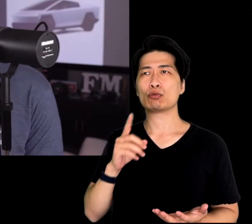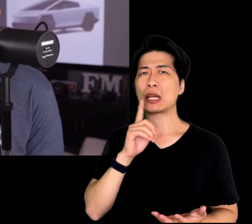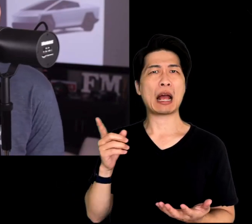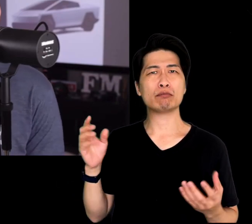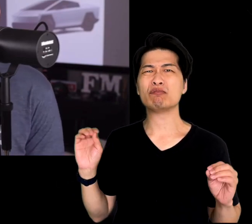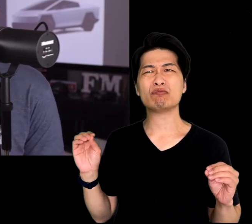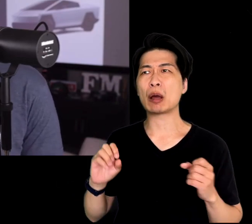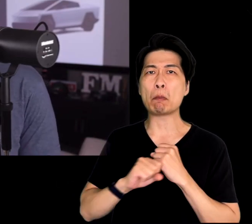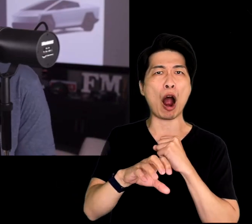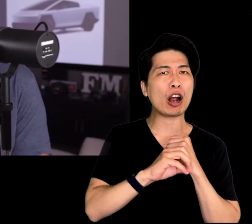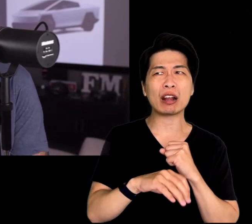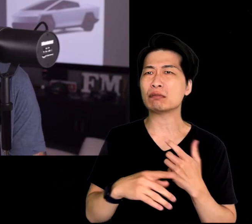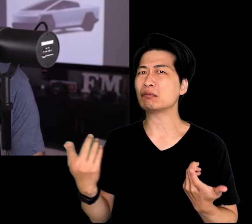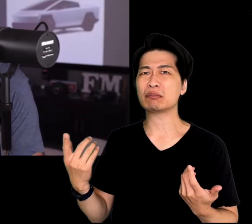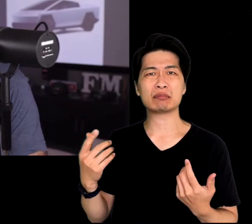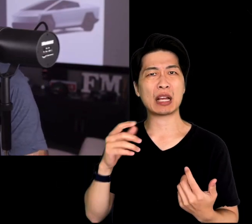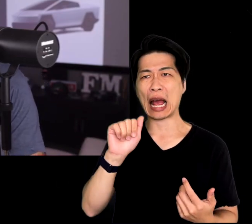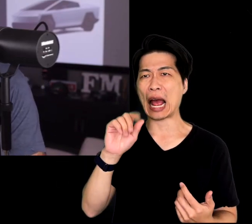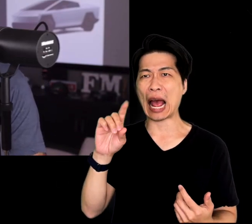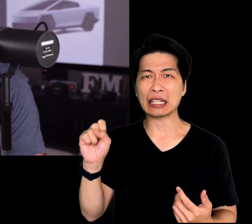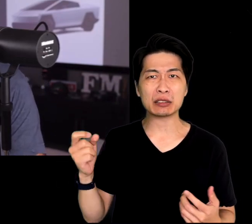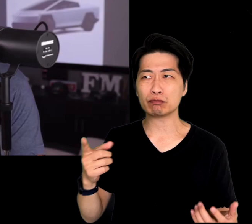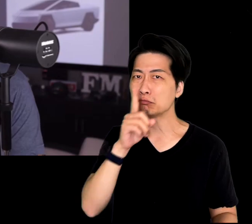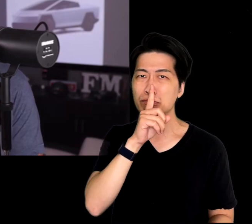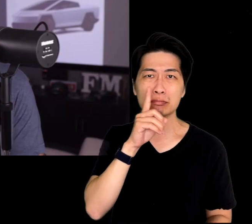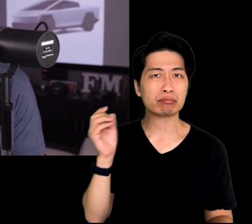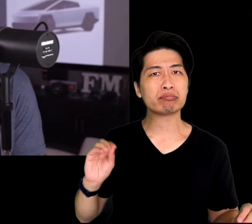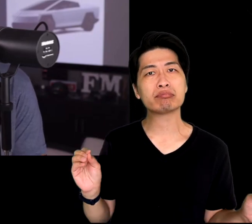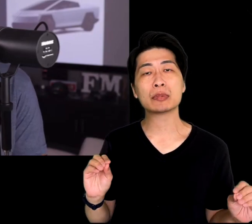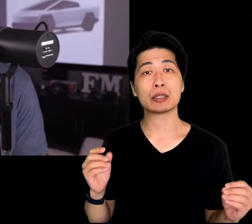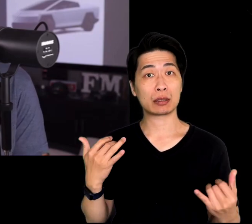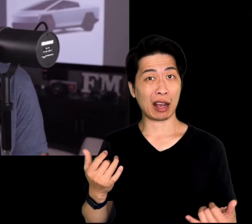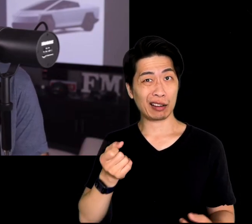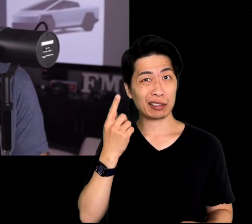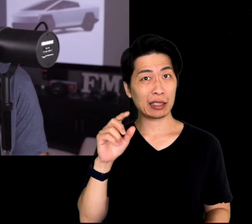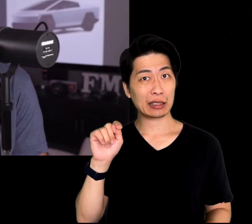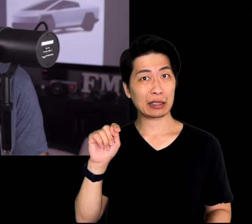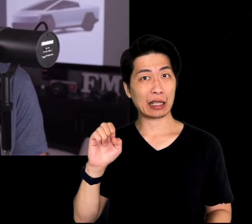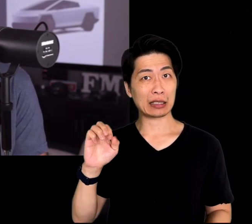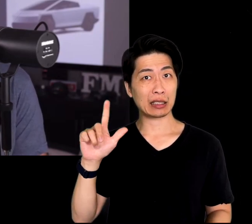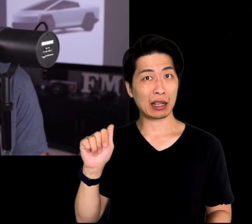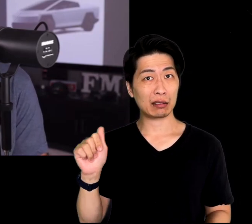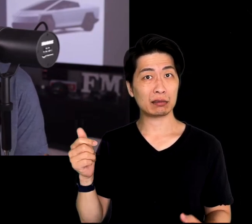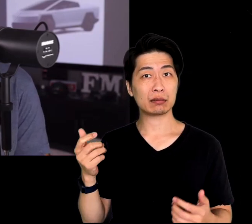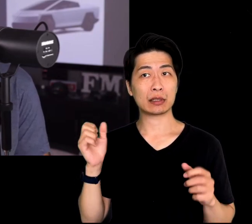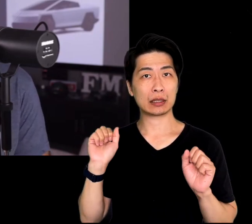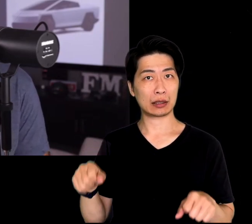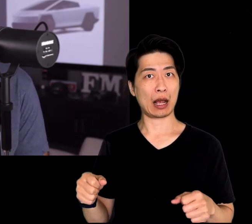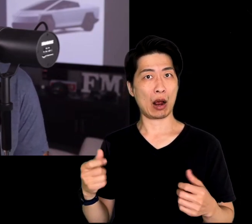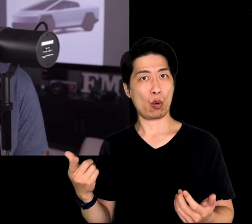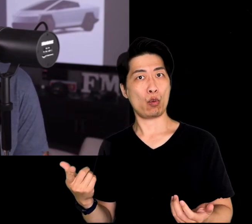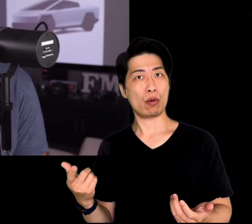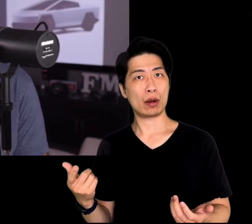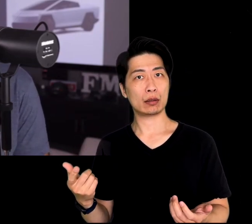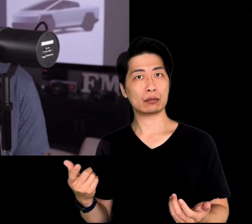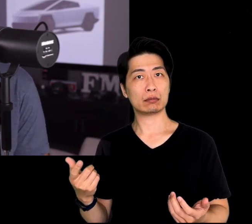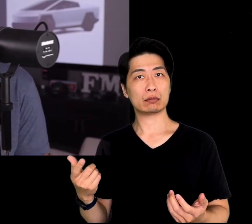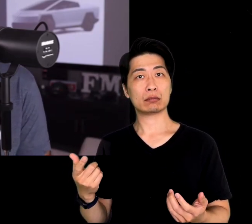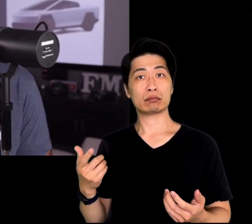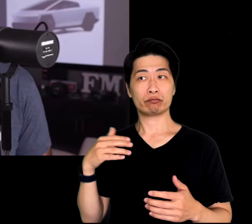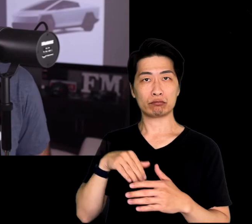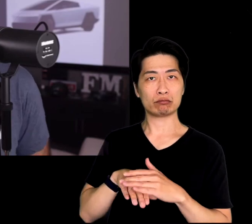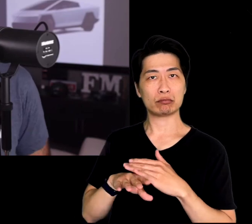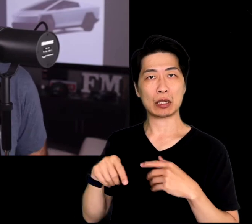really advertised. And it's one of those things where now Tesla is in a position where they can enter 2024